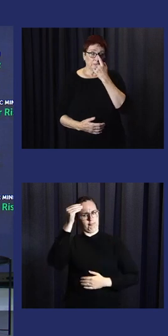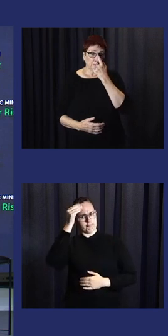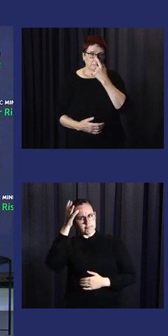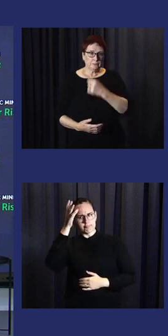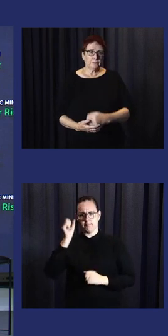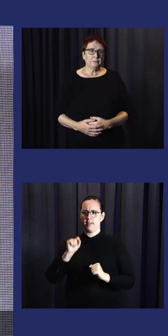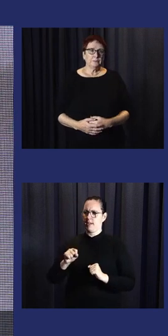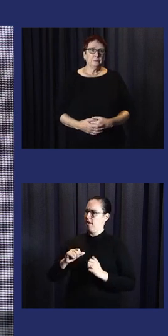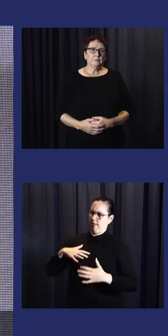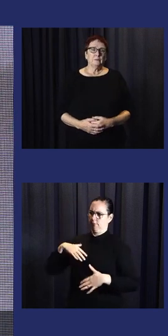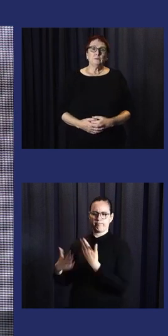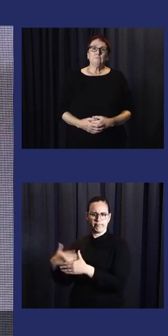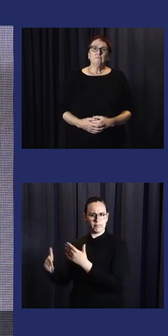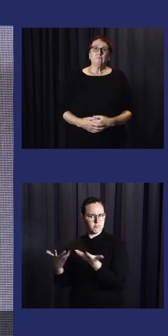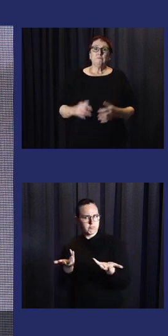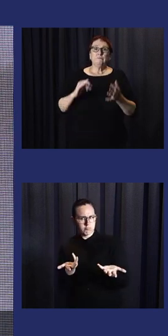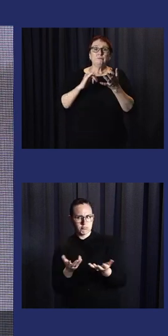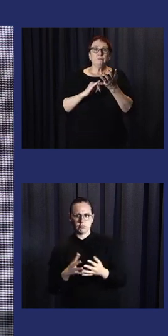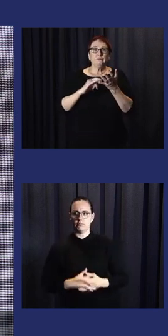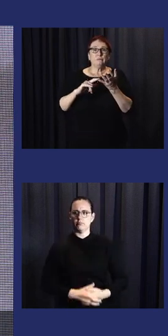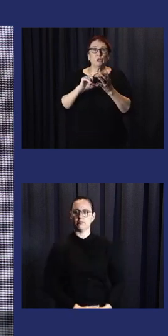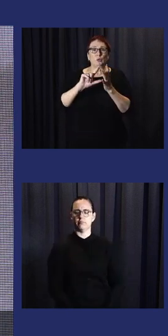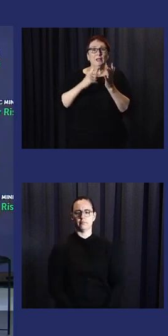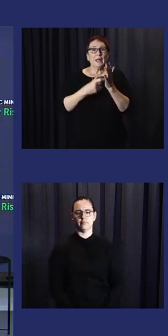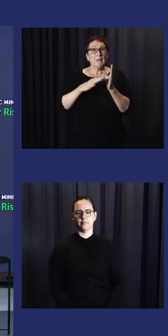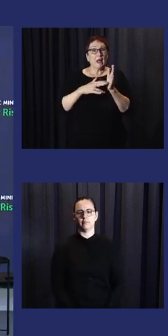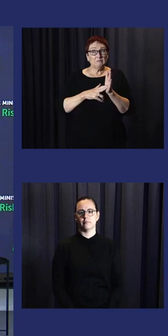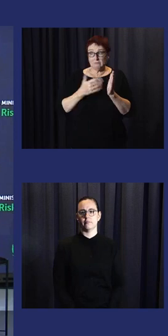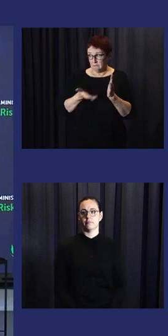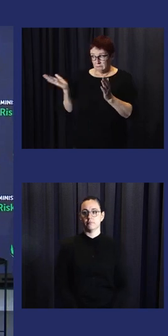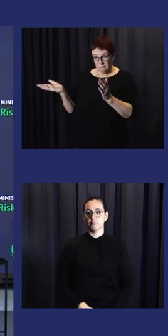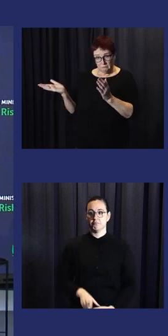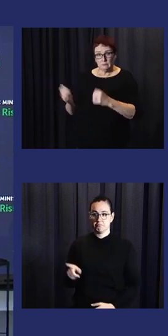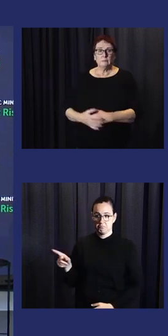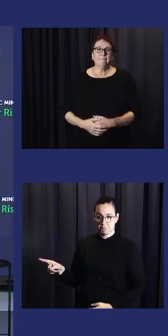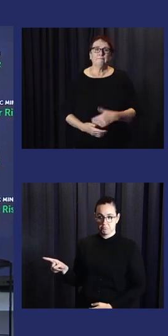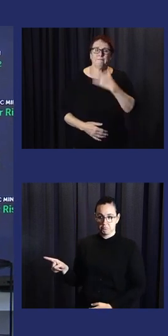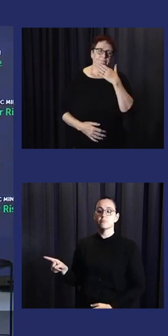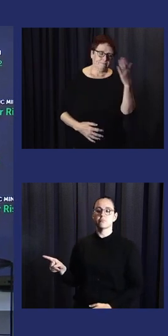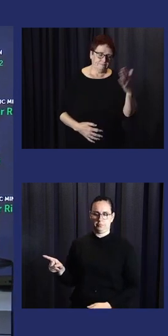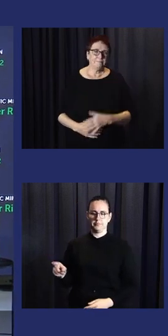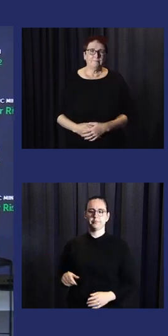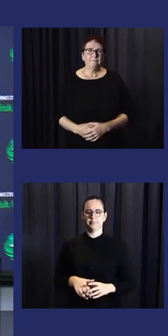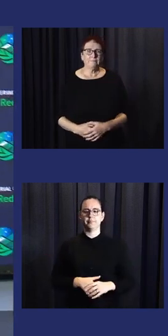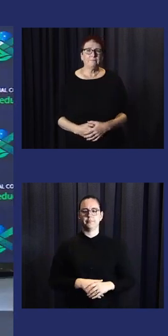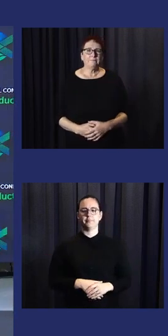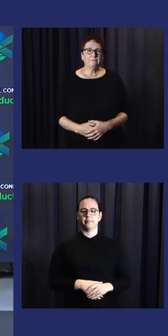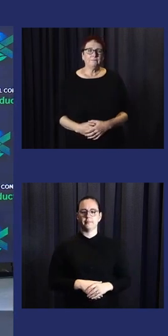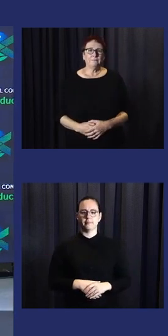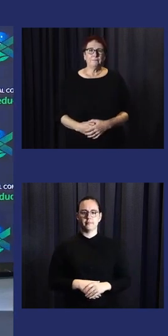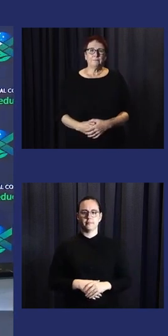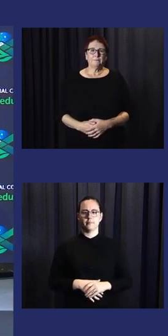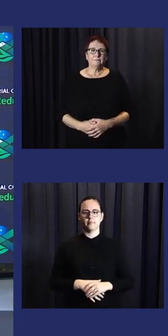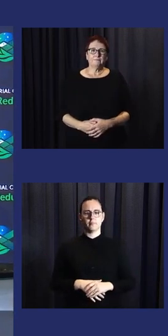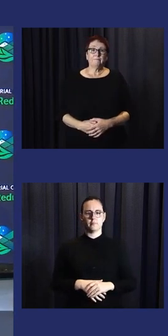you. Perhaps you could begin, Sudirman, on this one. Thank you, Professor. Thank you for the question.